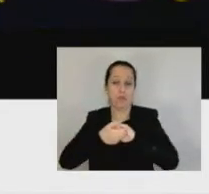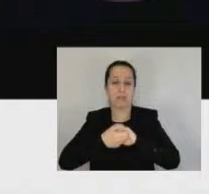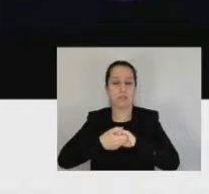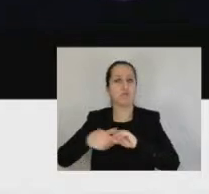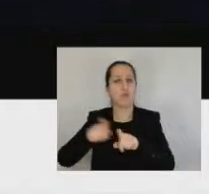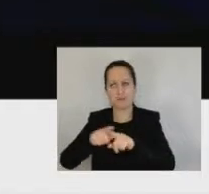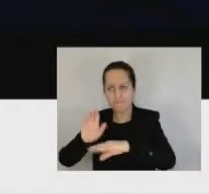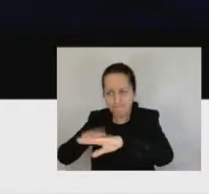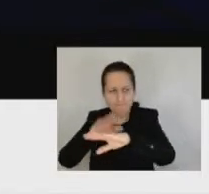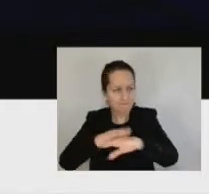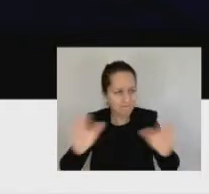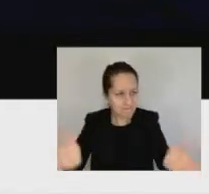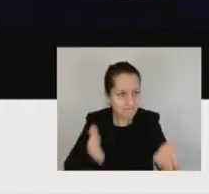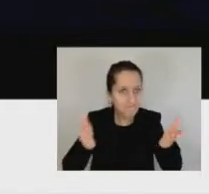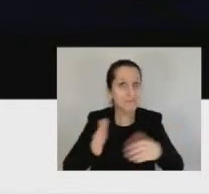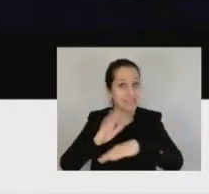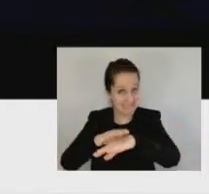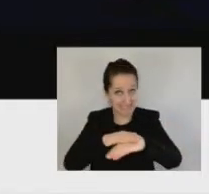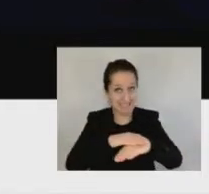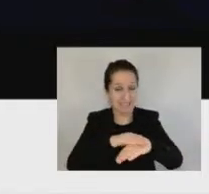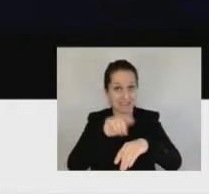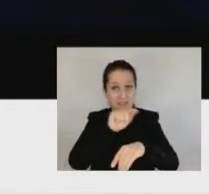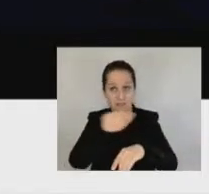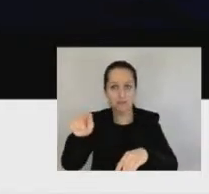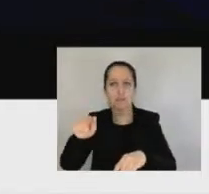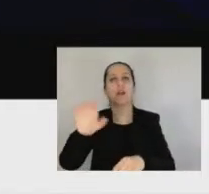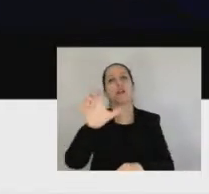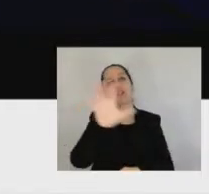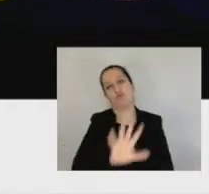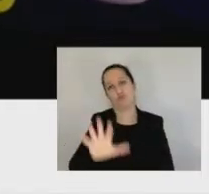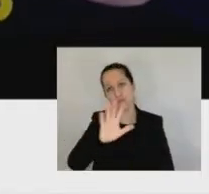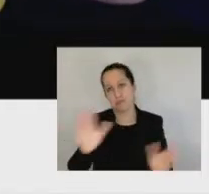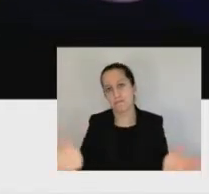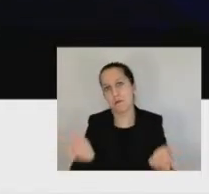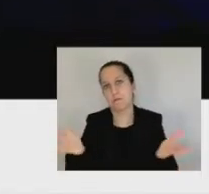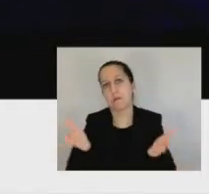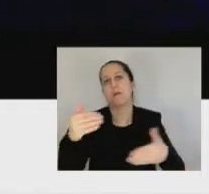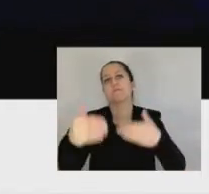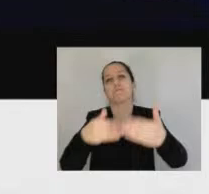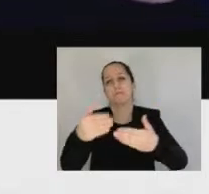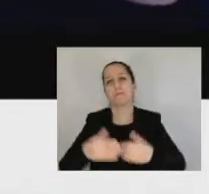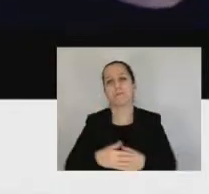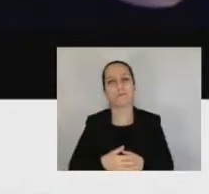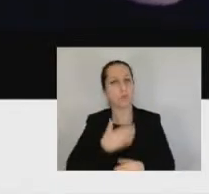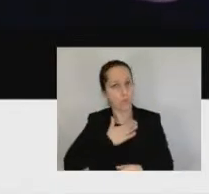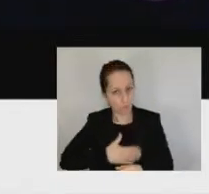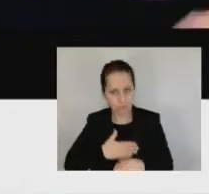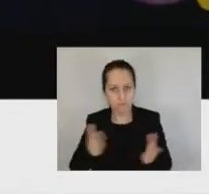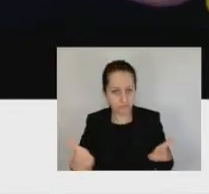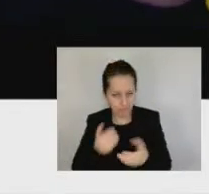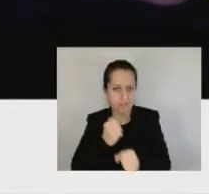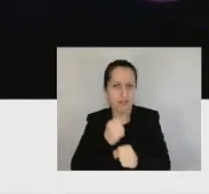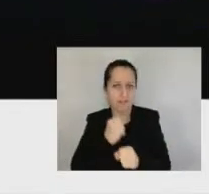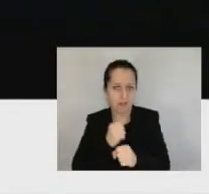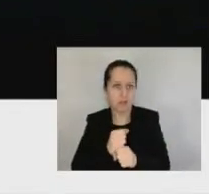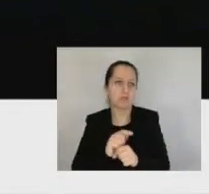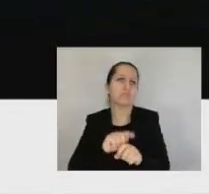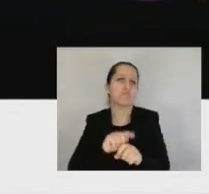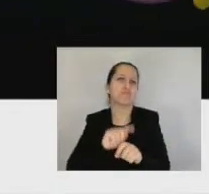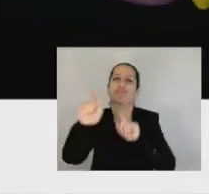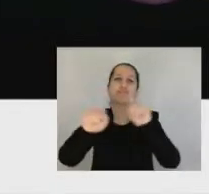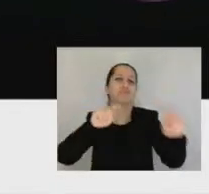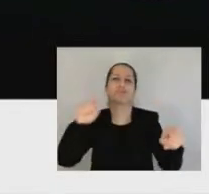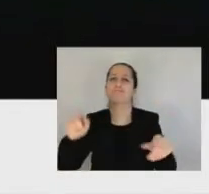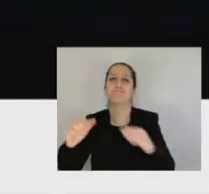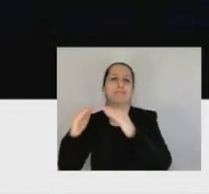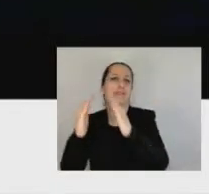are a trigger or facilitator of processes for the region, and we are interested in leveraging